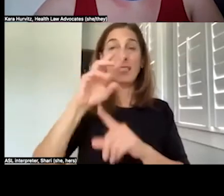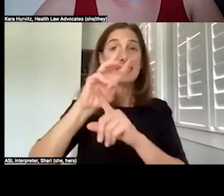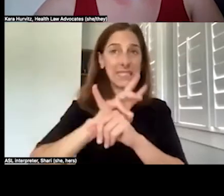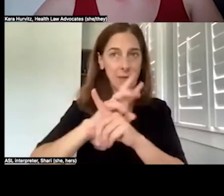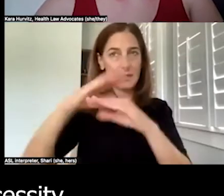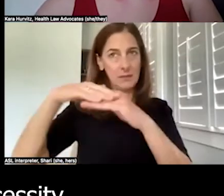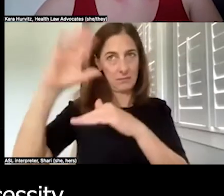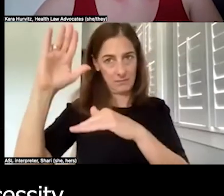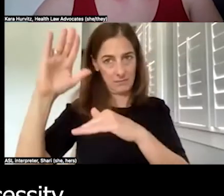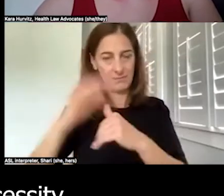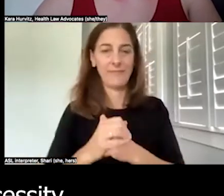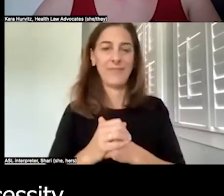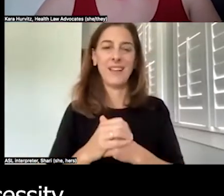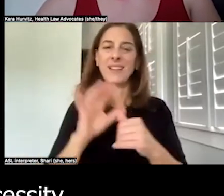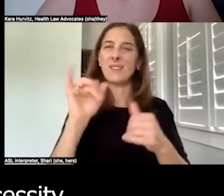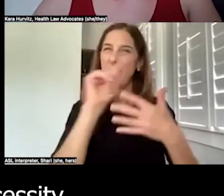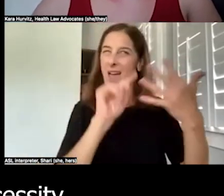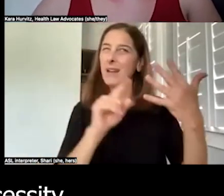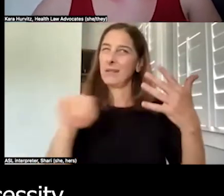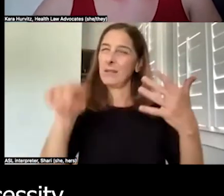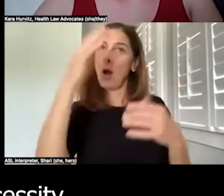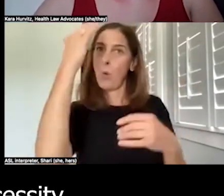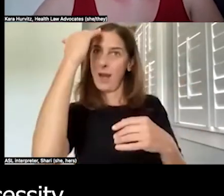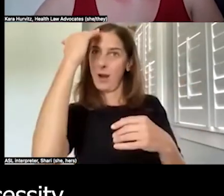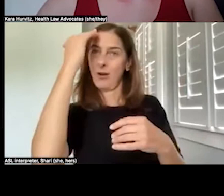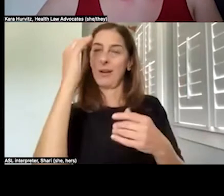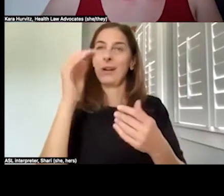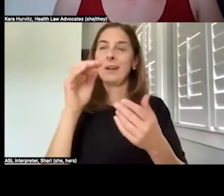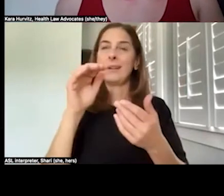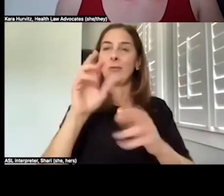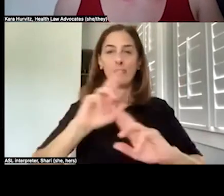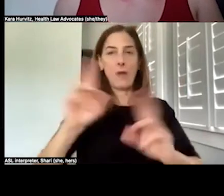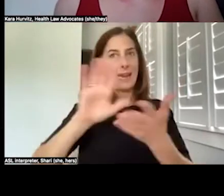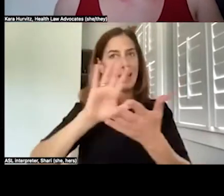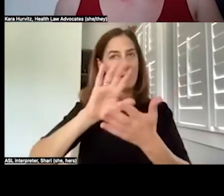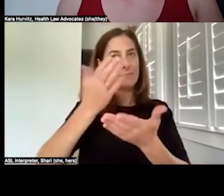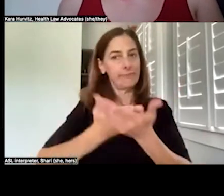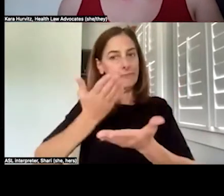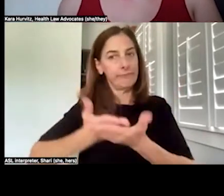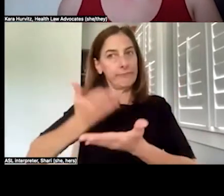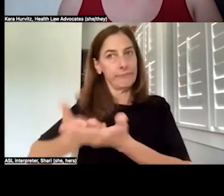of when we're talking about documenting medical necessity for gender affirming